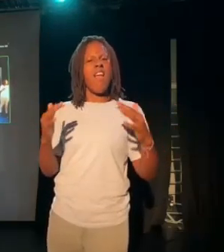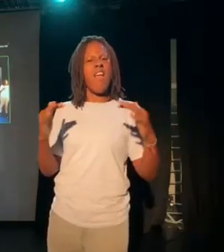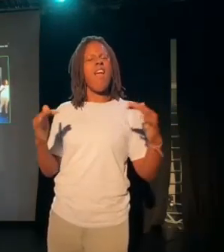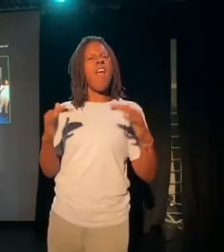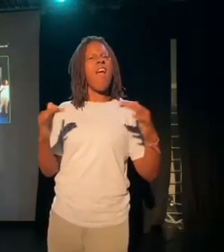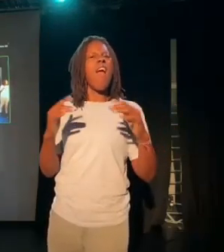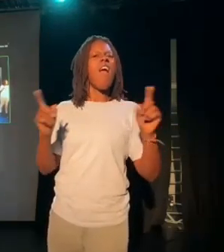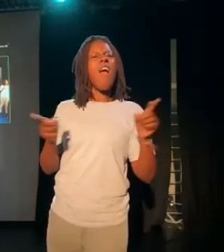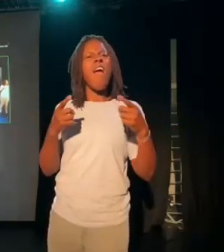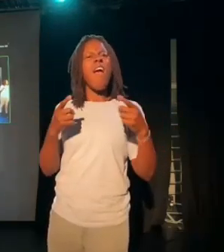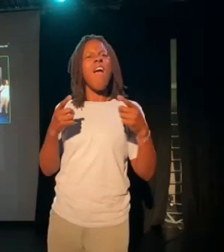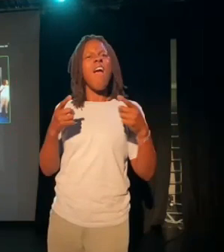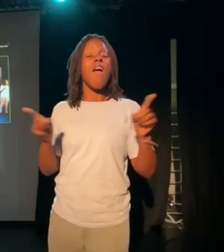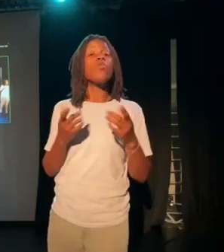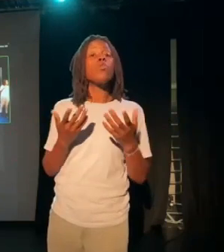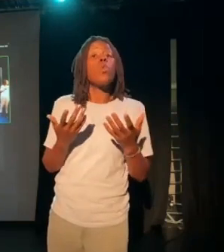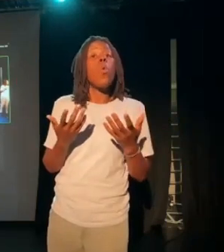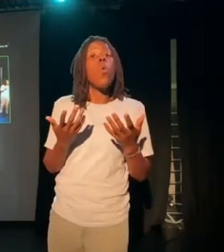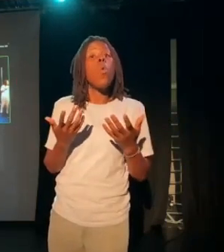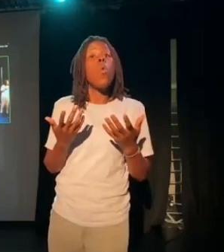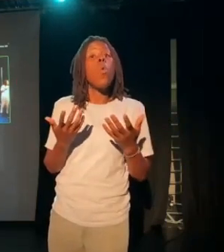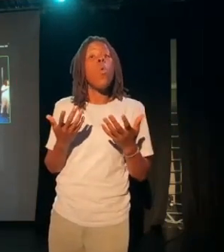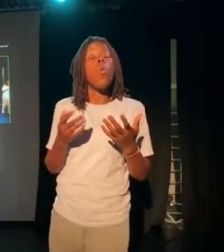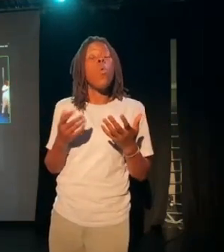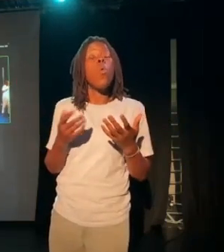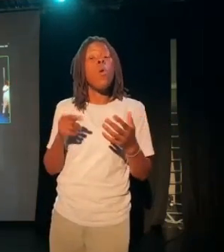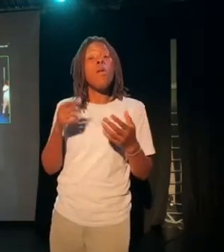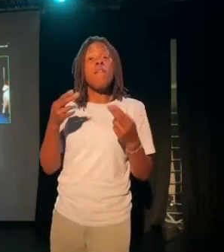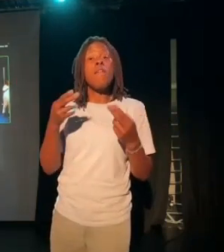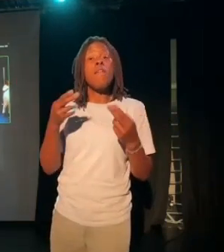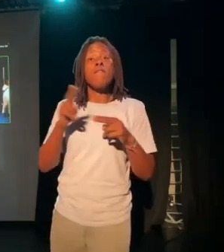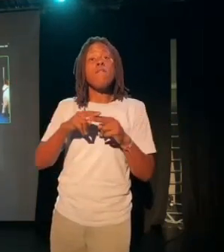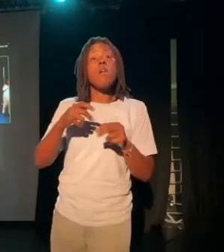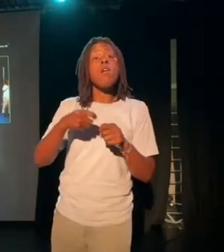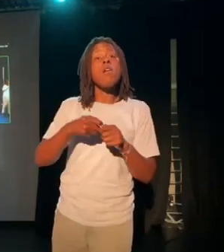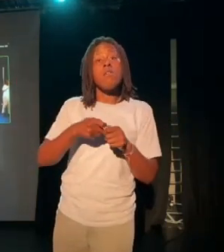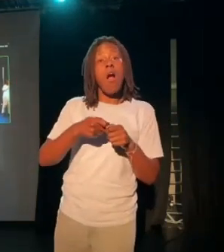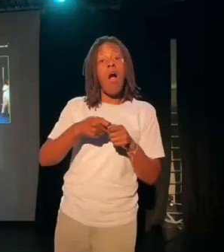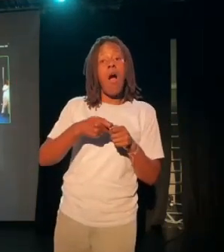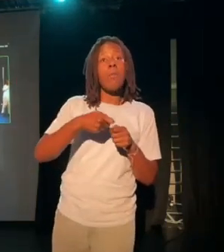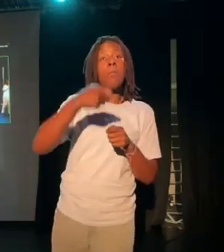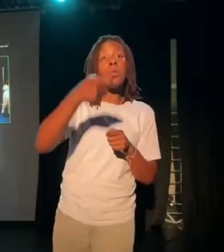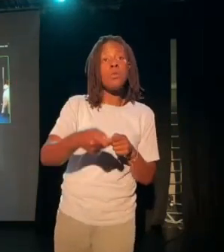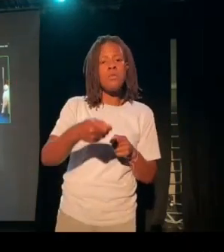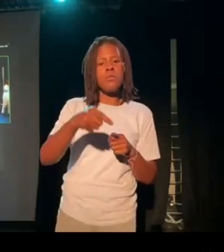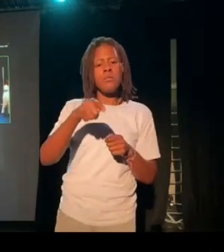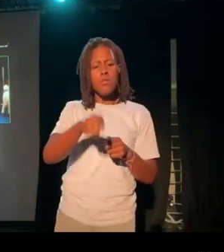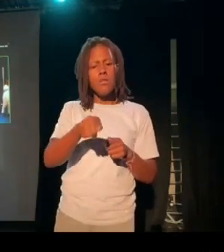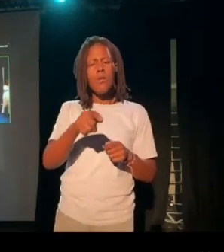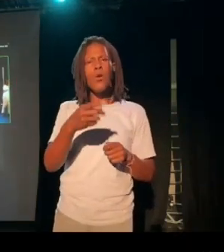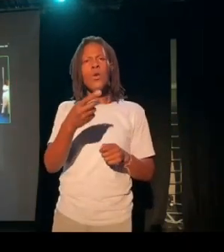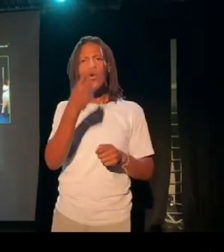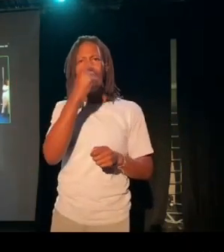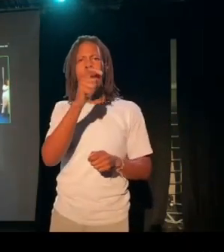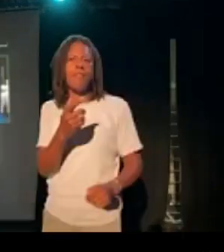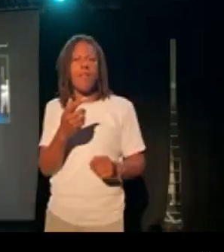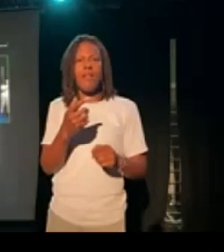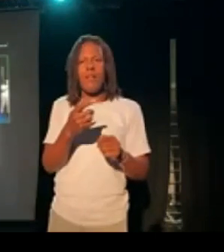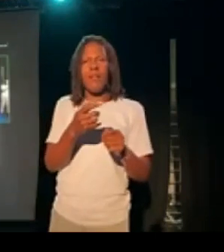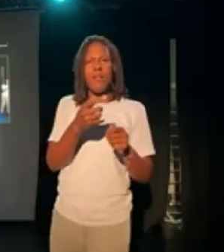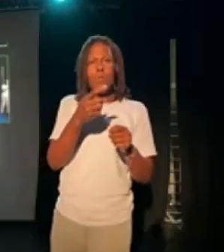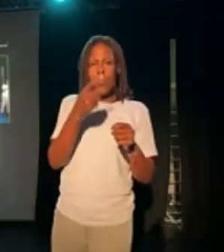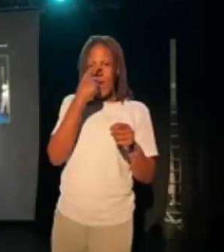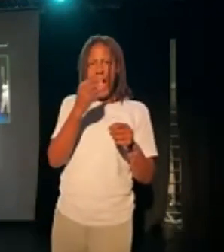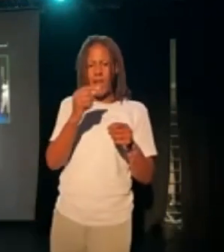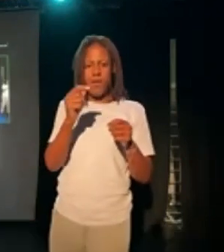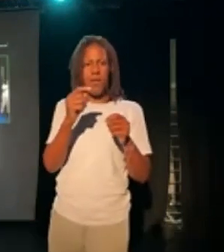that you can play with this. You can put down a card and that can be an actual character. And we could configure that as part of our play as well. And then we could build a song around that.